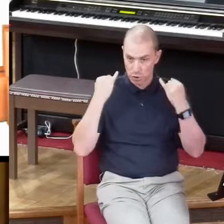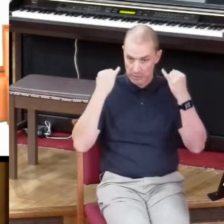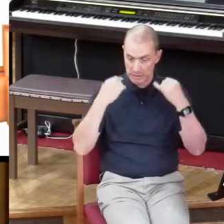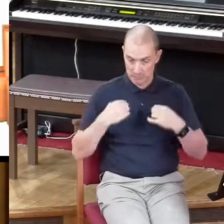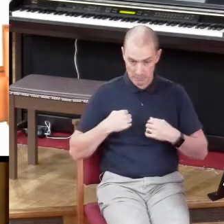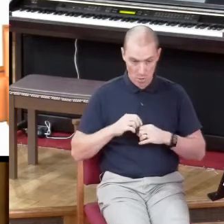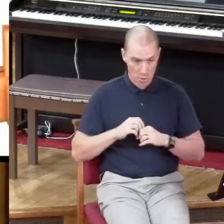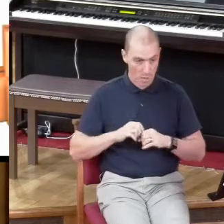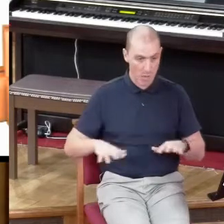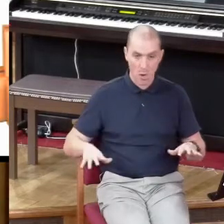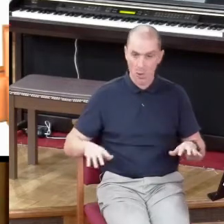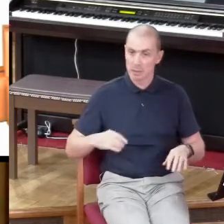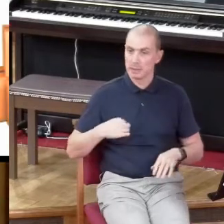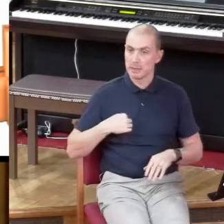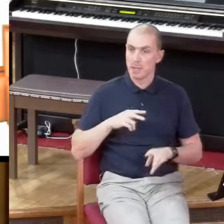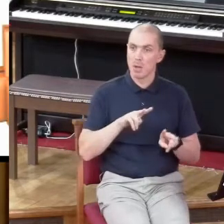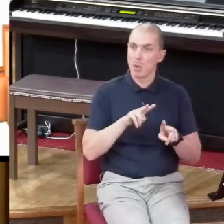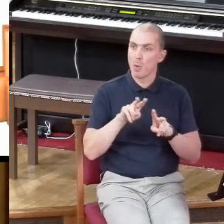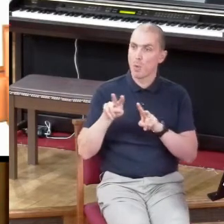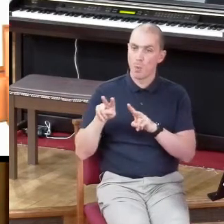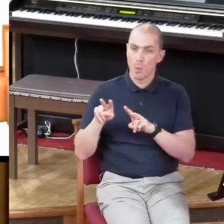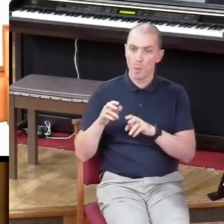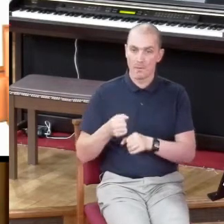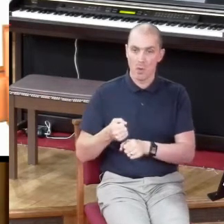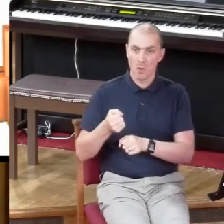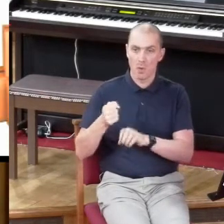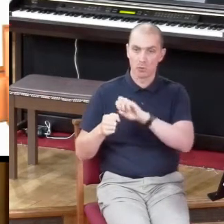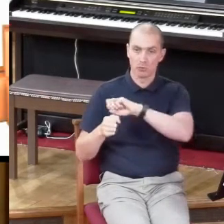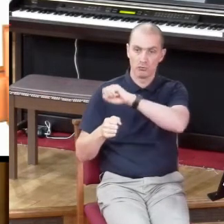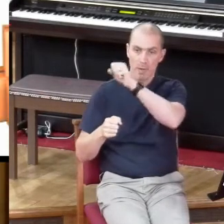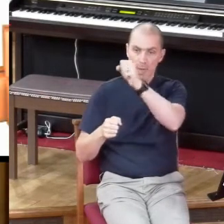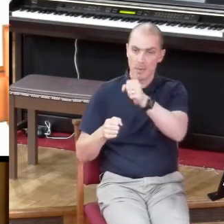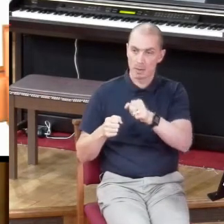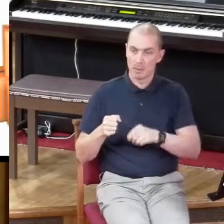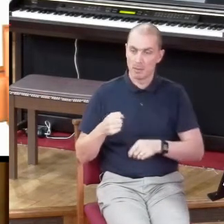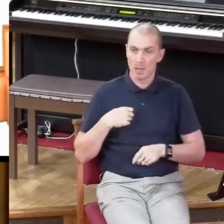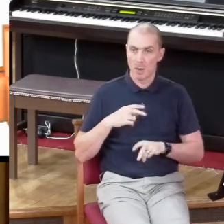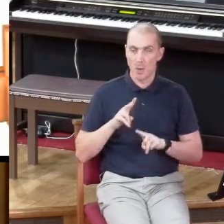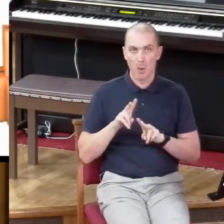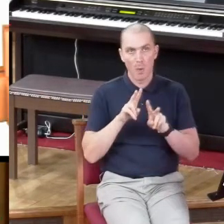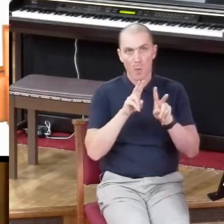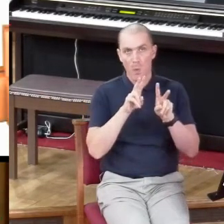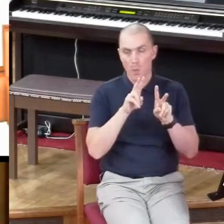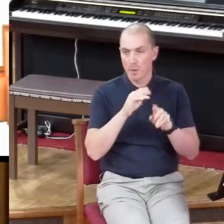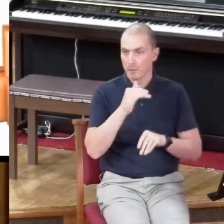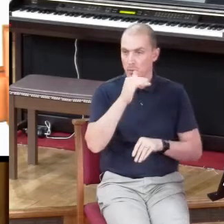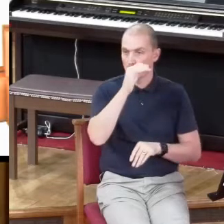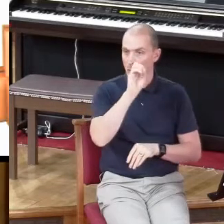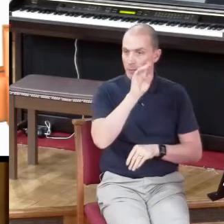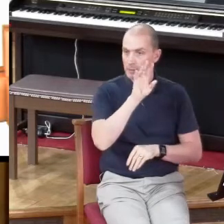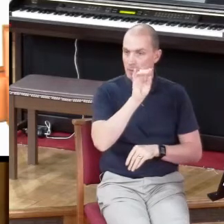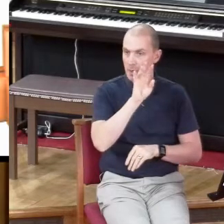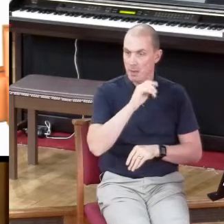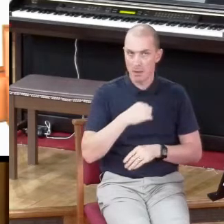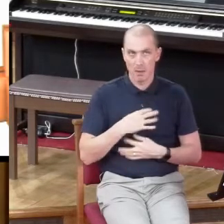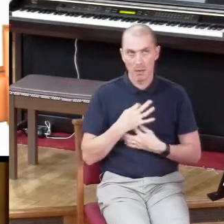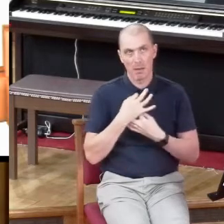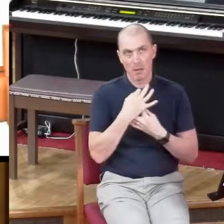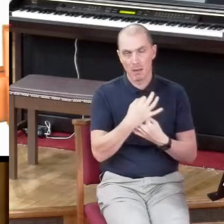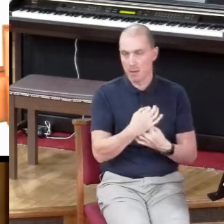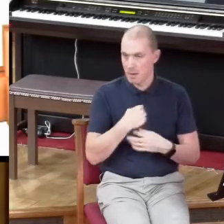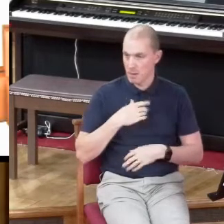know where the North Star is. We all do. And God wants us to be sure of these